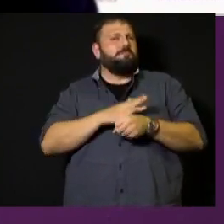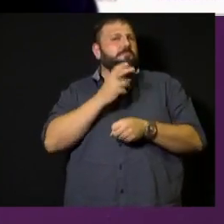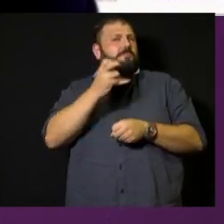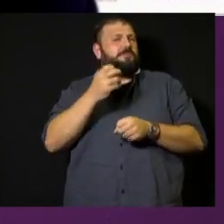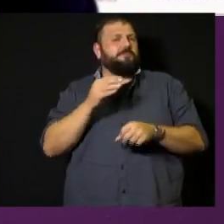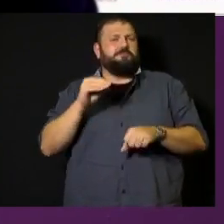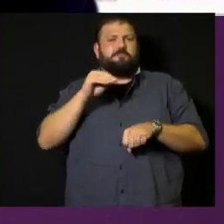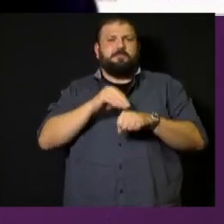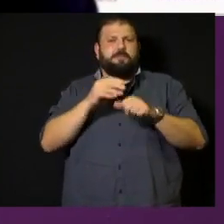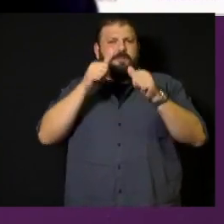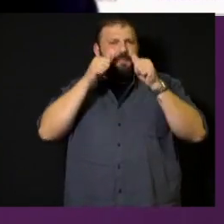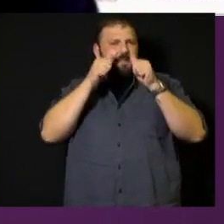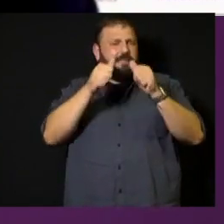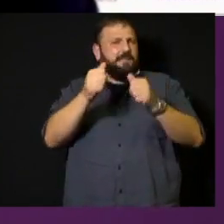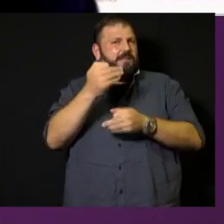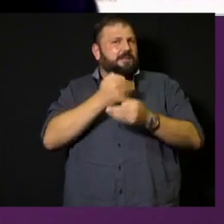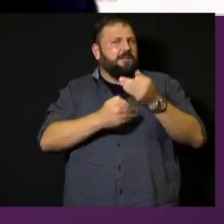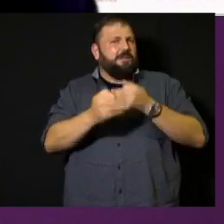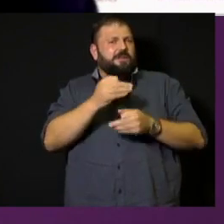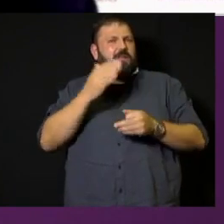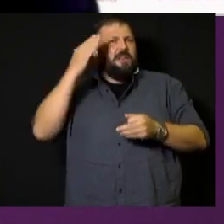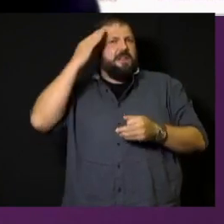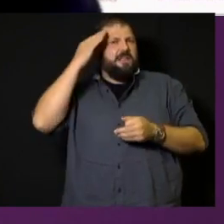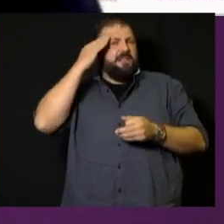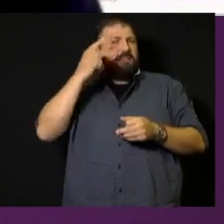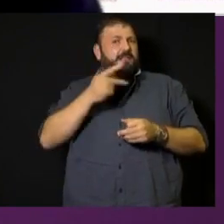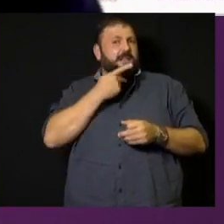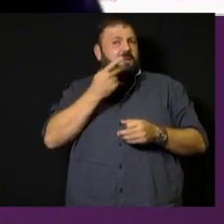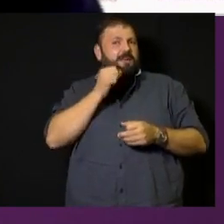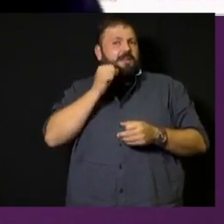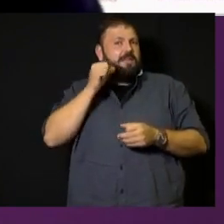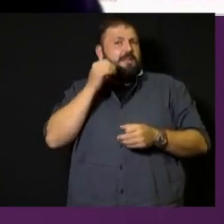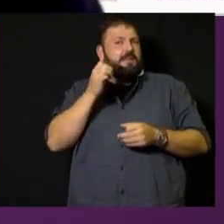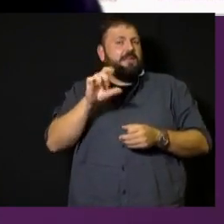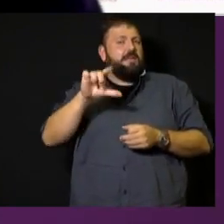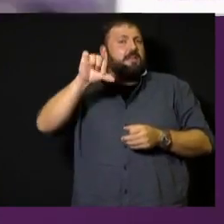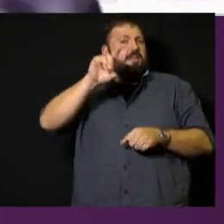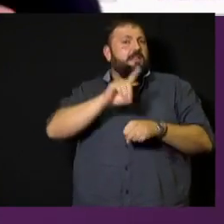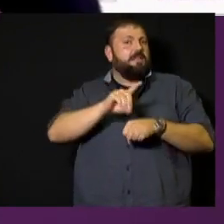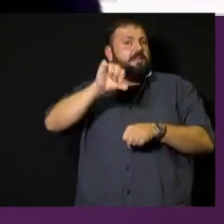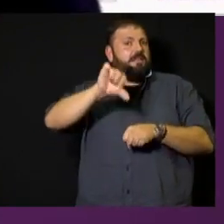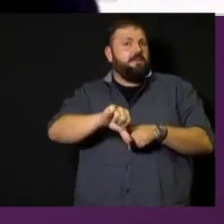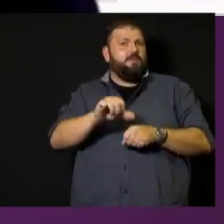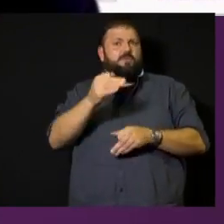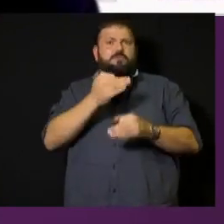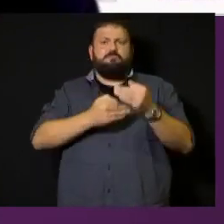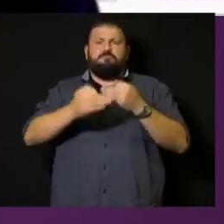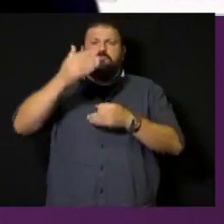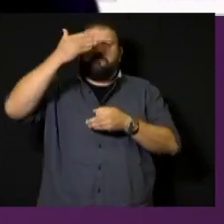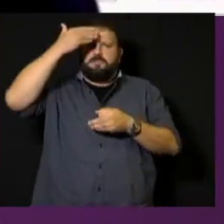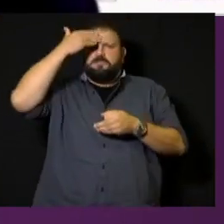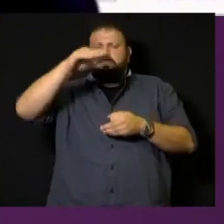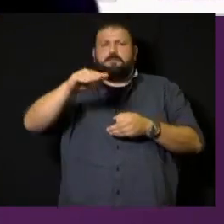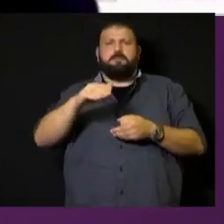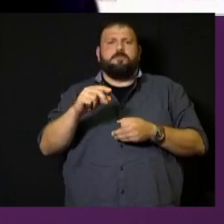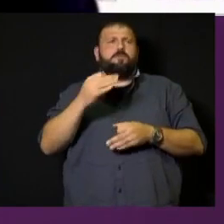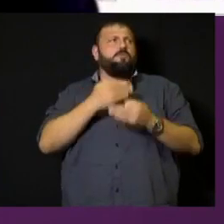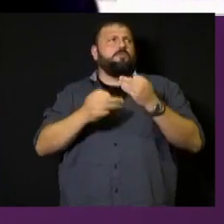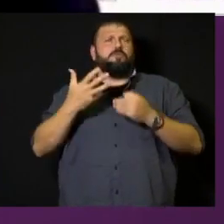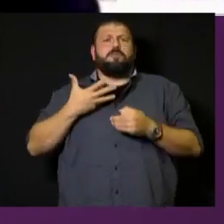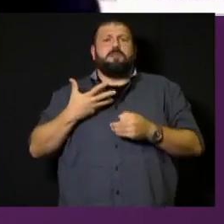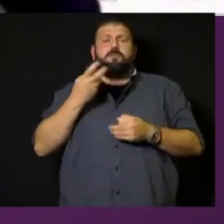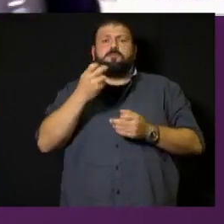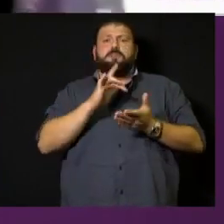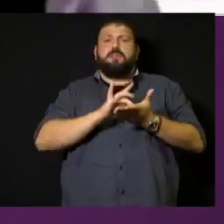why it's very important for you to pay attention to all the leaders who talked yesterday and today. They have something in common. We all have